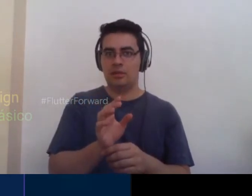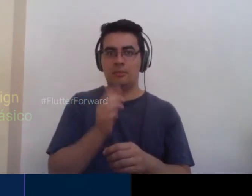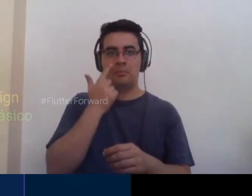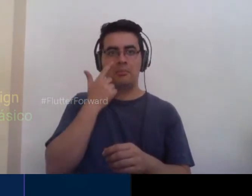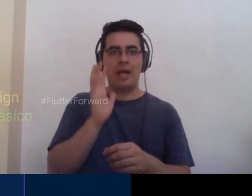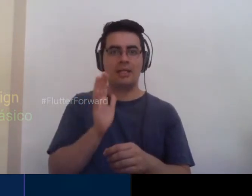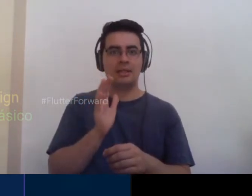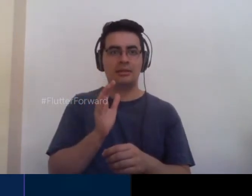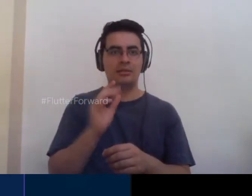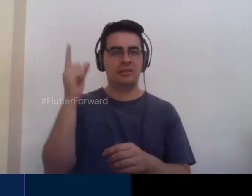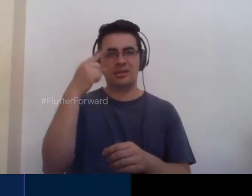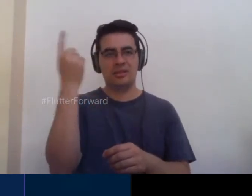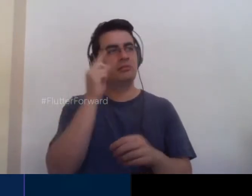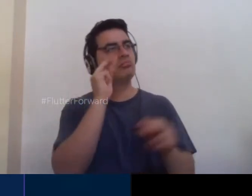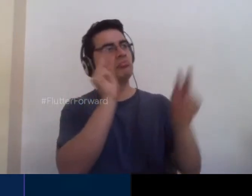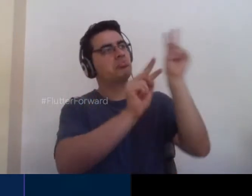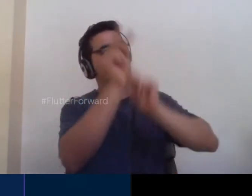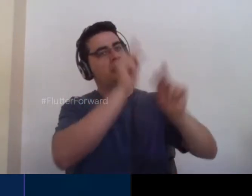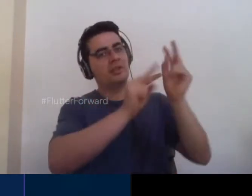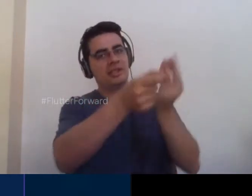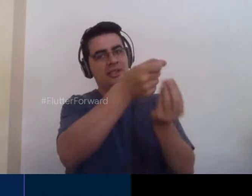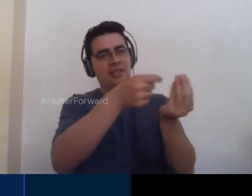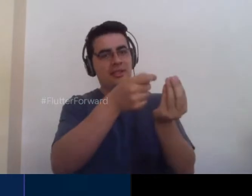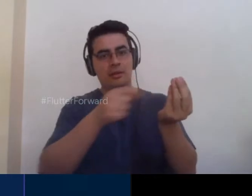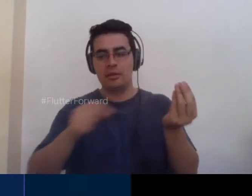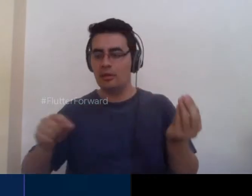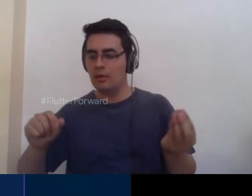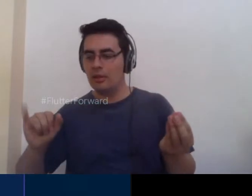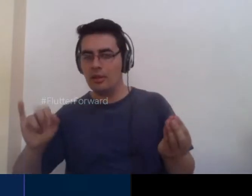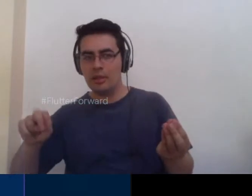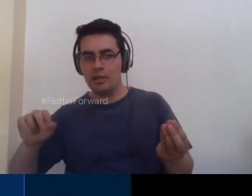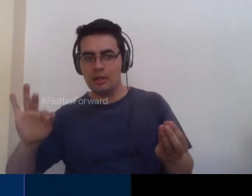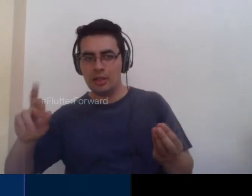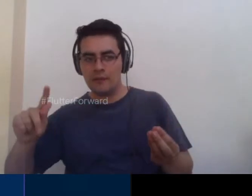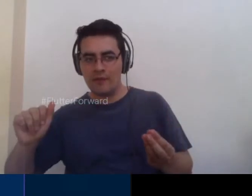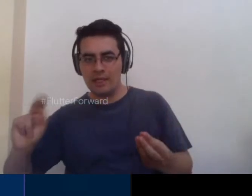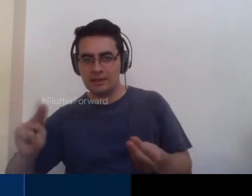classic visual design and interface or interaction design.